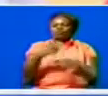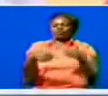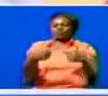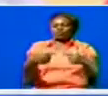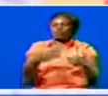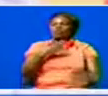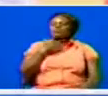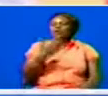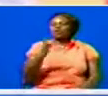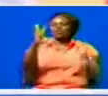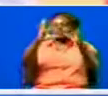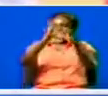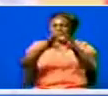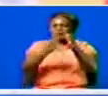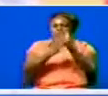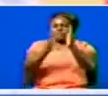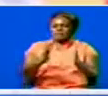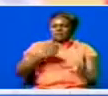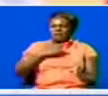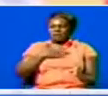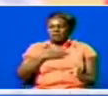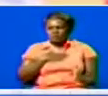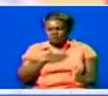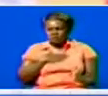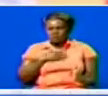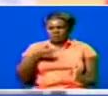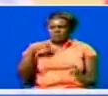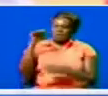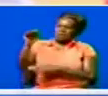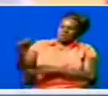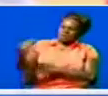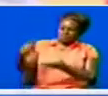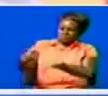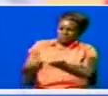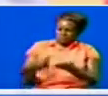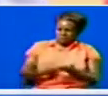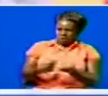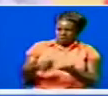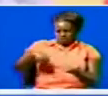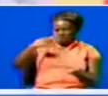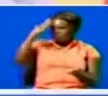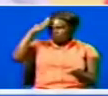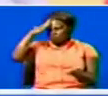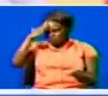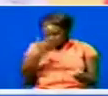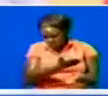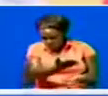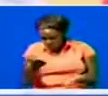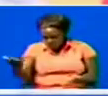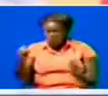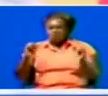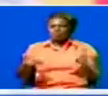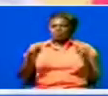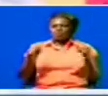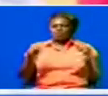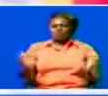We want you to unite our leaders. We are calling for dialogue, but we know you are the one who can push for